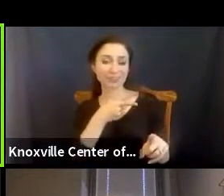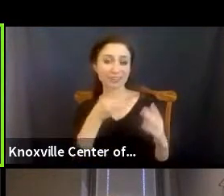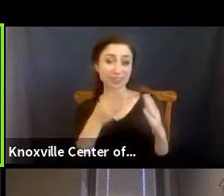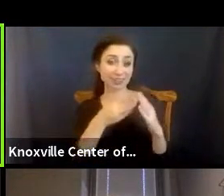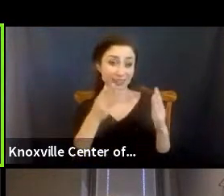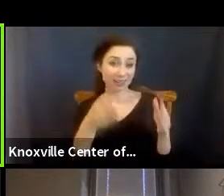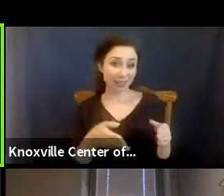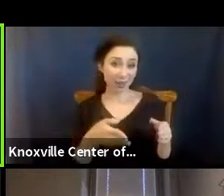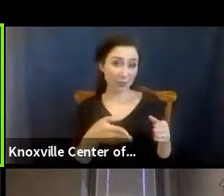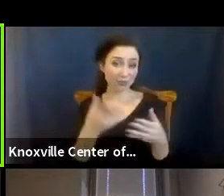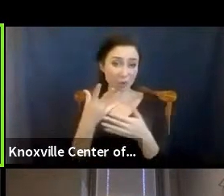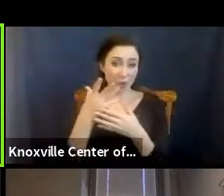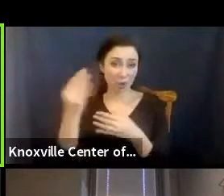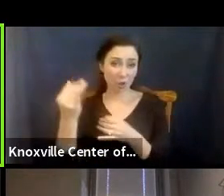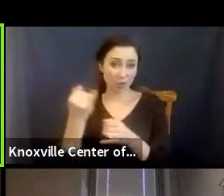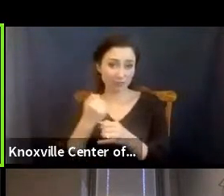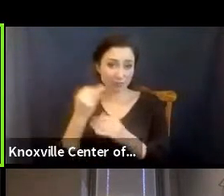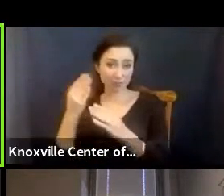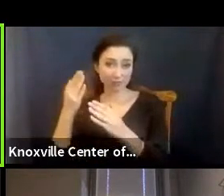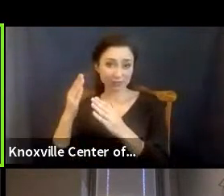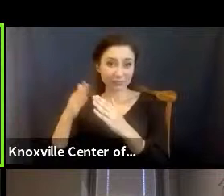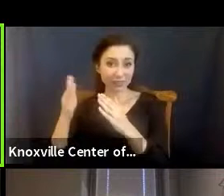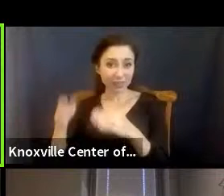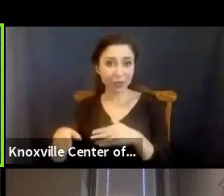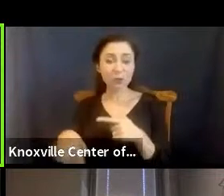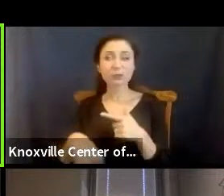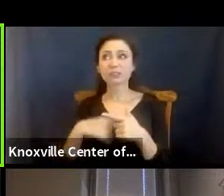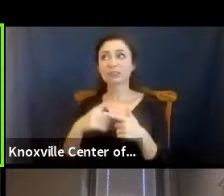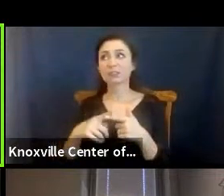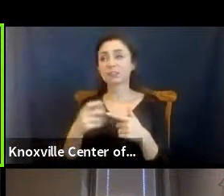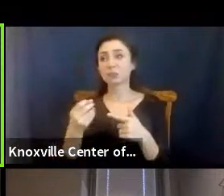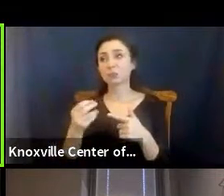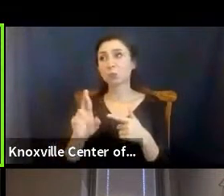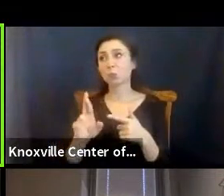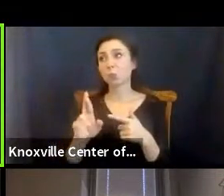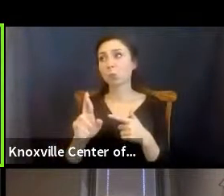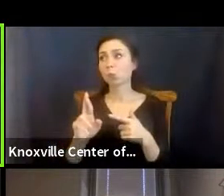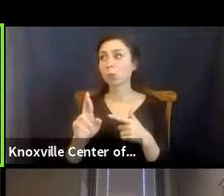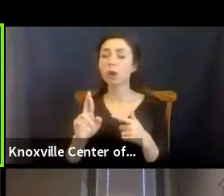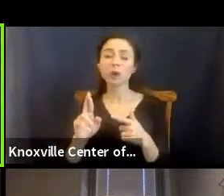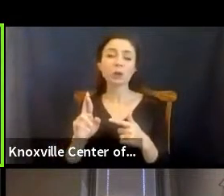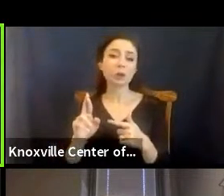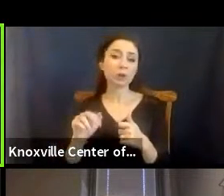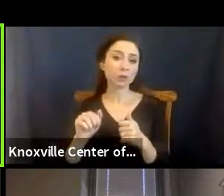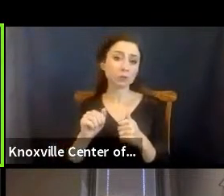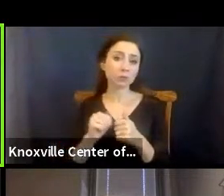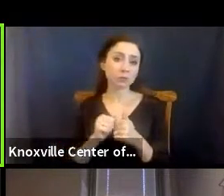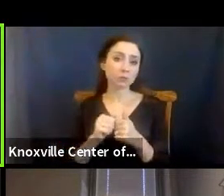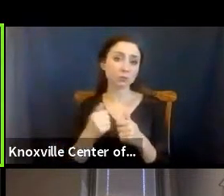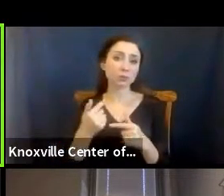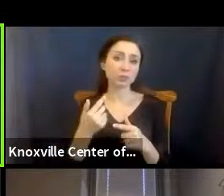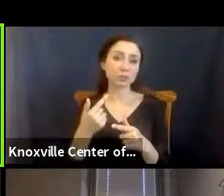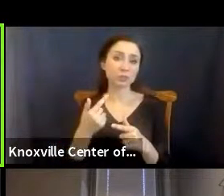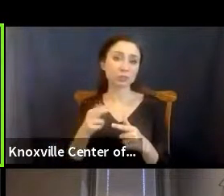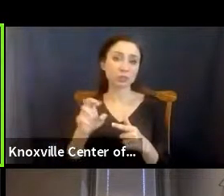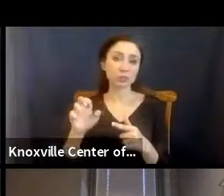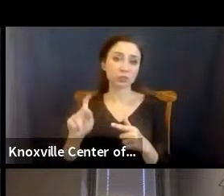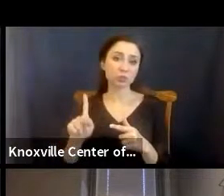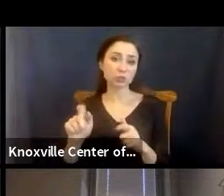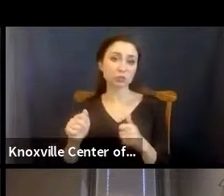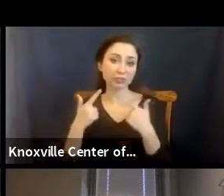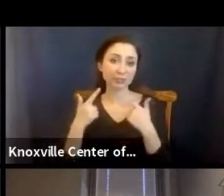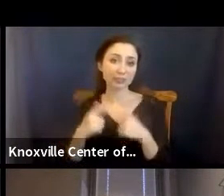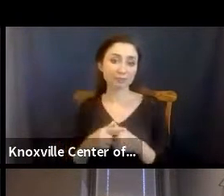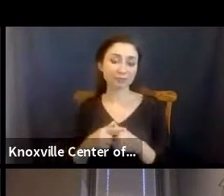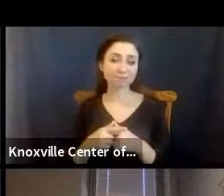houses, off campus houses, or with Greek life at this point.